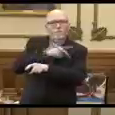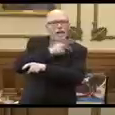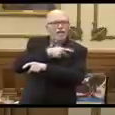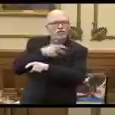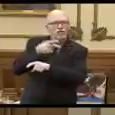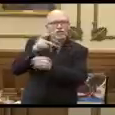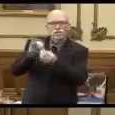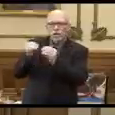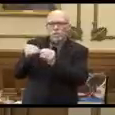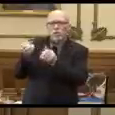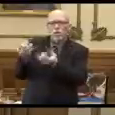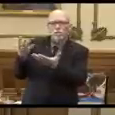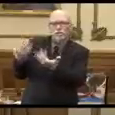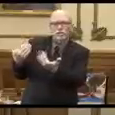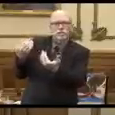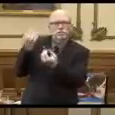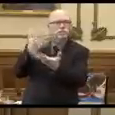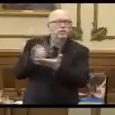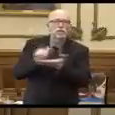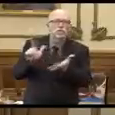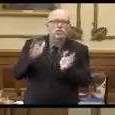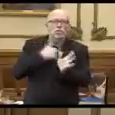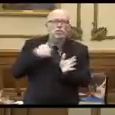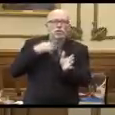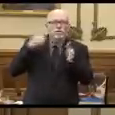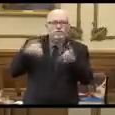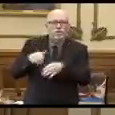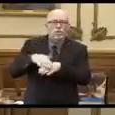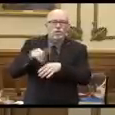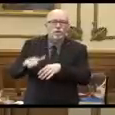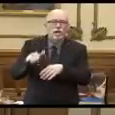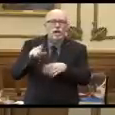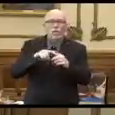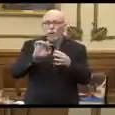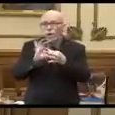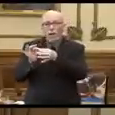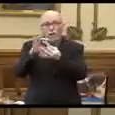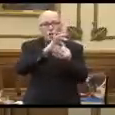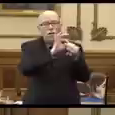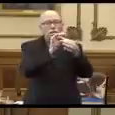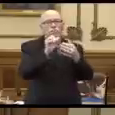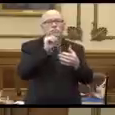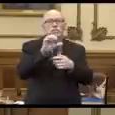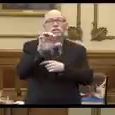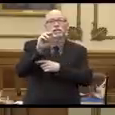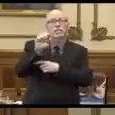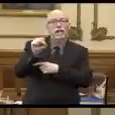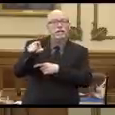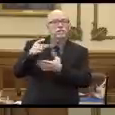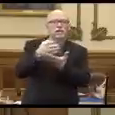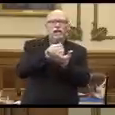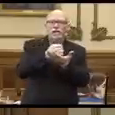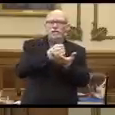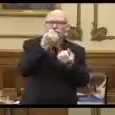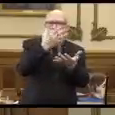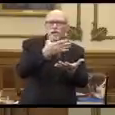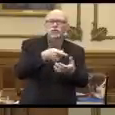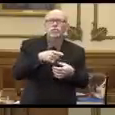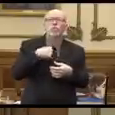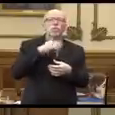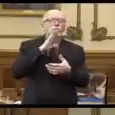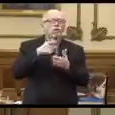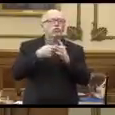patient perspective, and that's where we really our focus has been and is going to be. CMS is certainly collecting and will